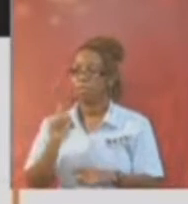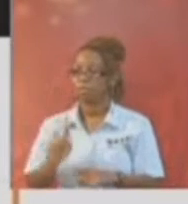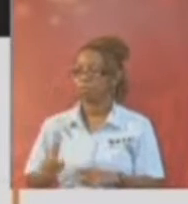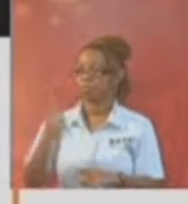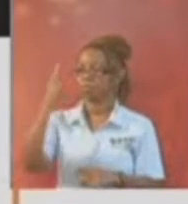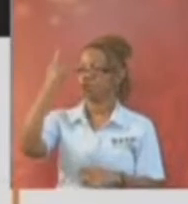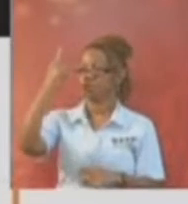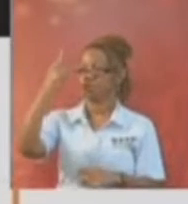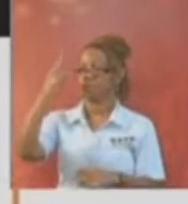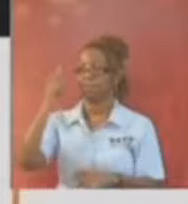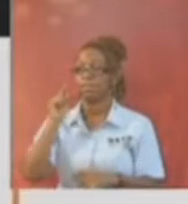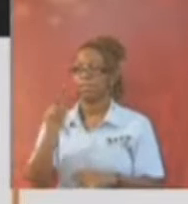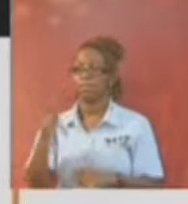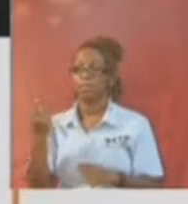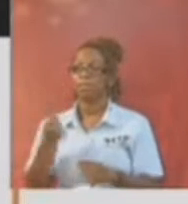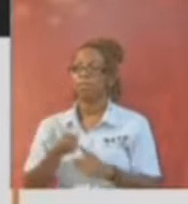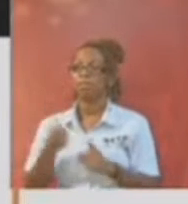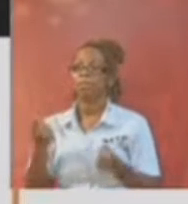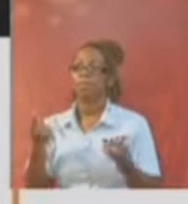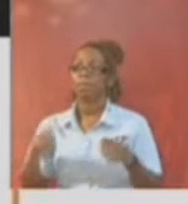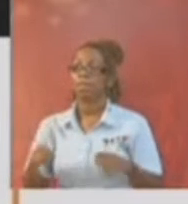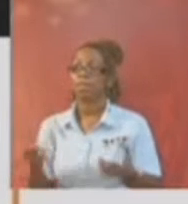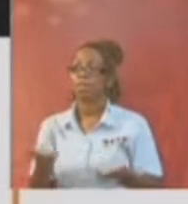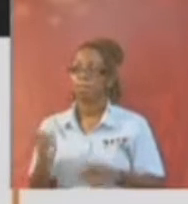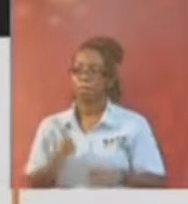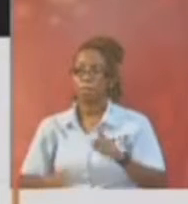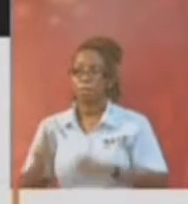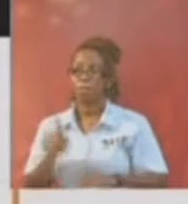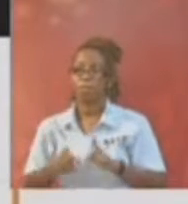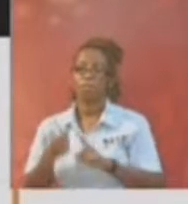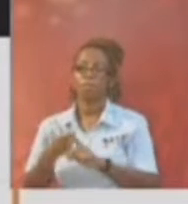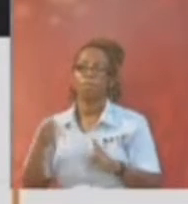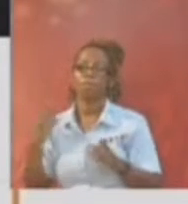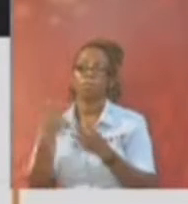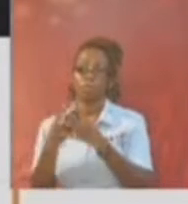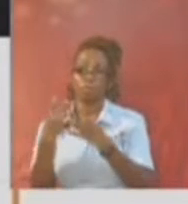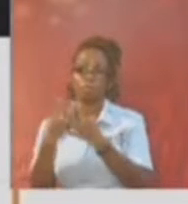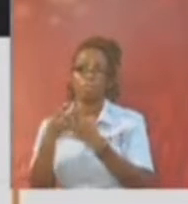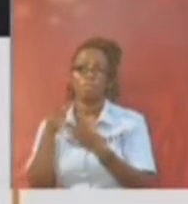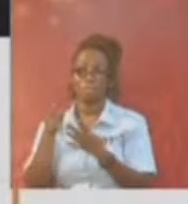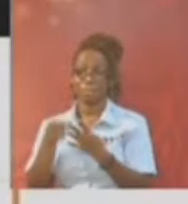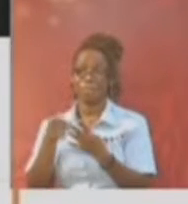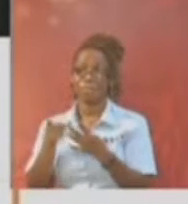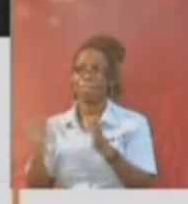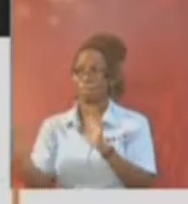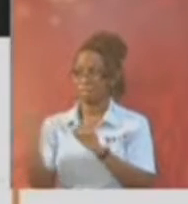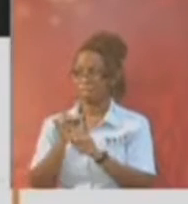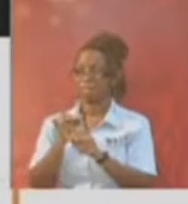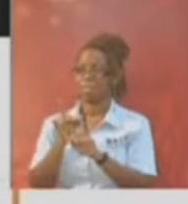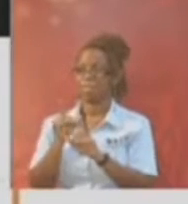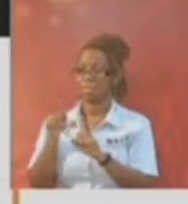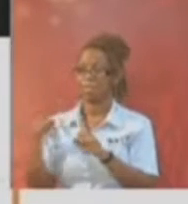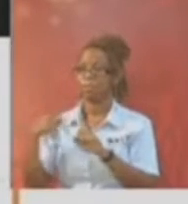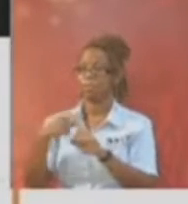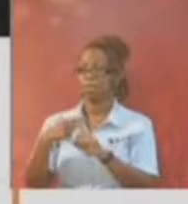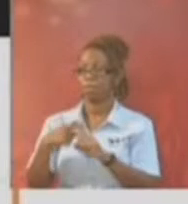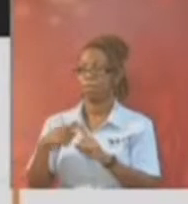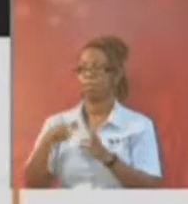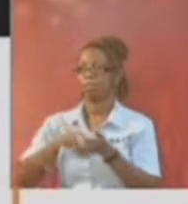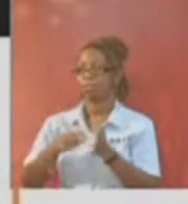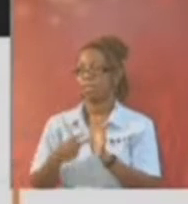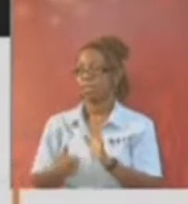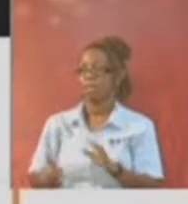of individuals that were within the prison system that tested positive at that point in time. And once